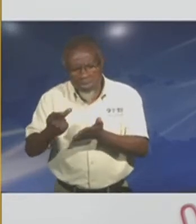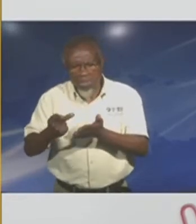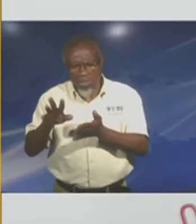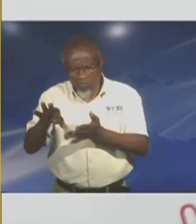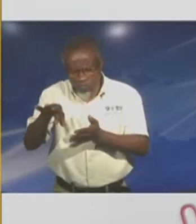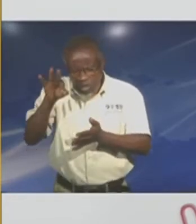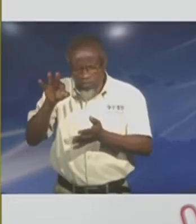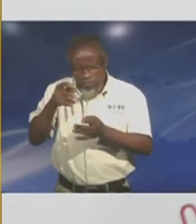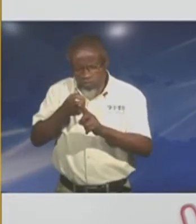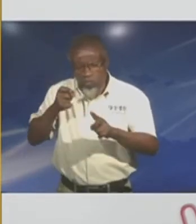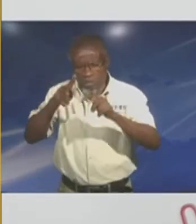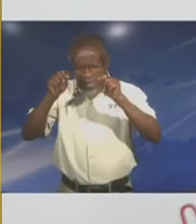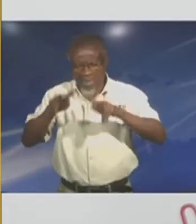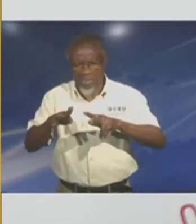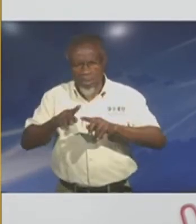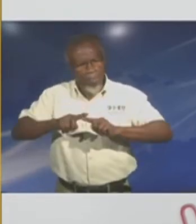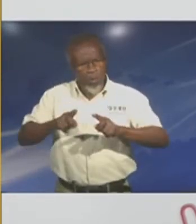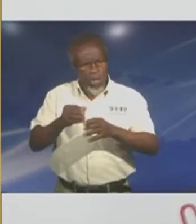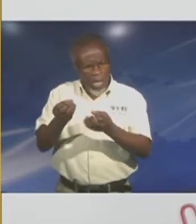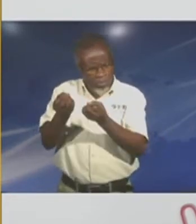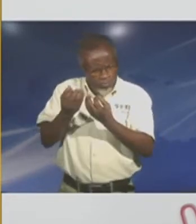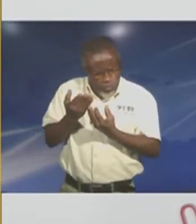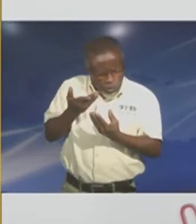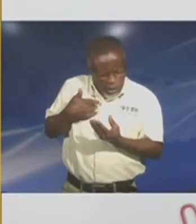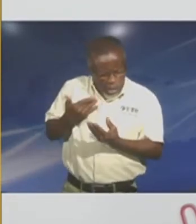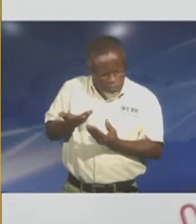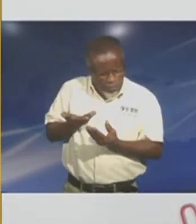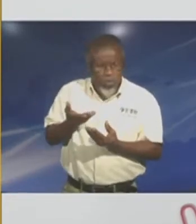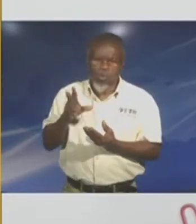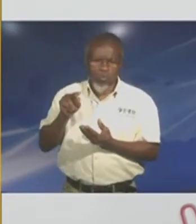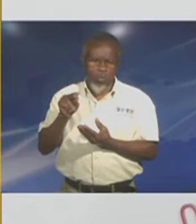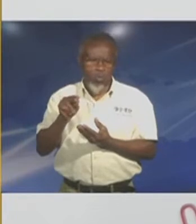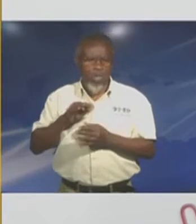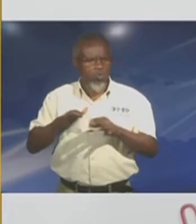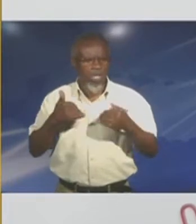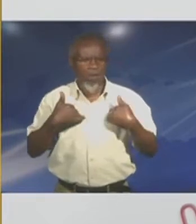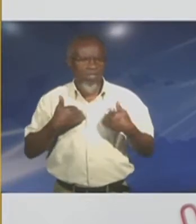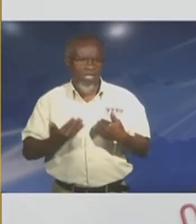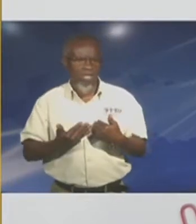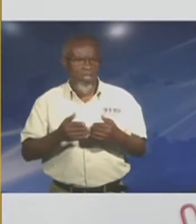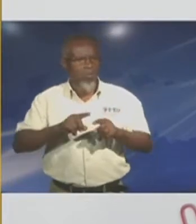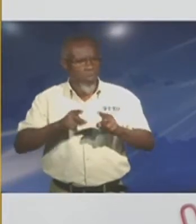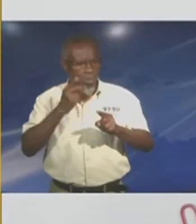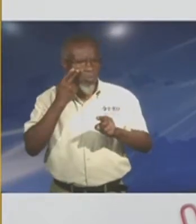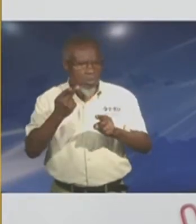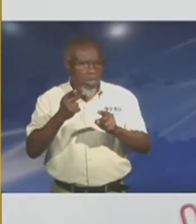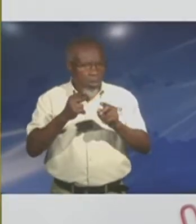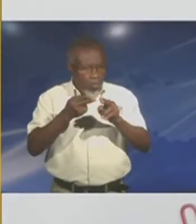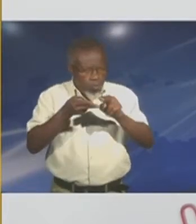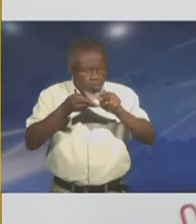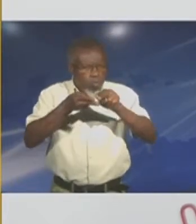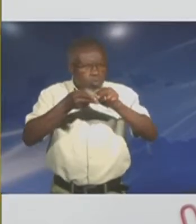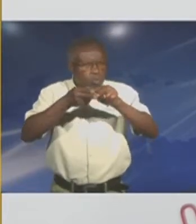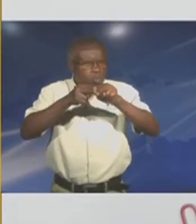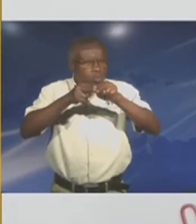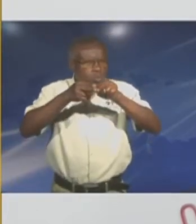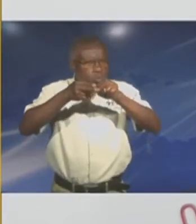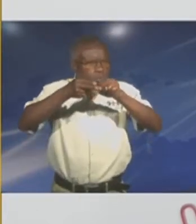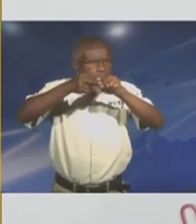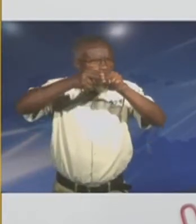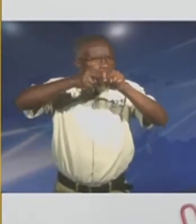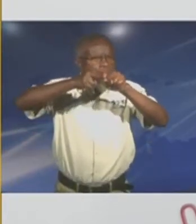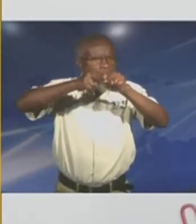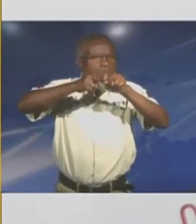information subsequently, but it's not data that's on the table in front of me at present. The upward trend, however, as I mentioned, is a trend